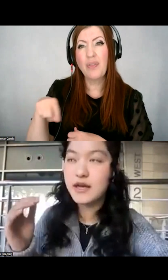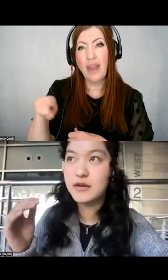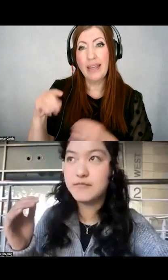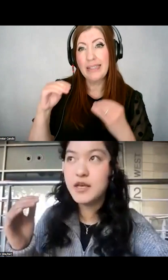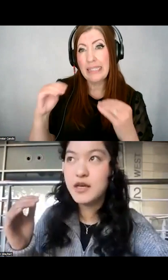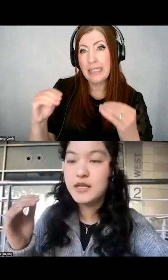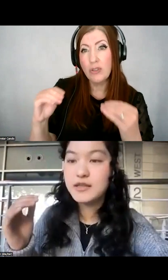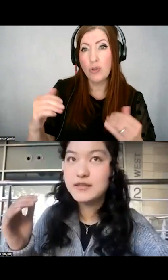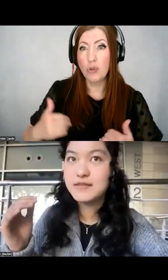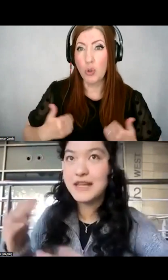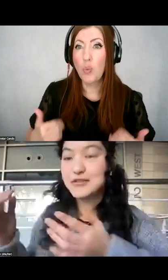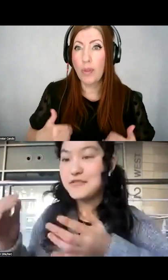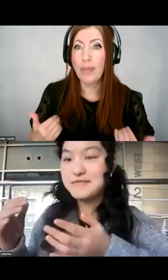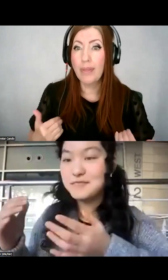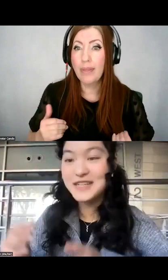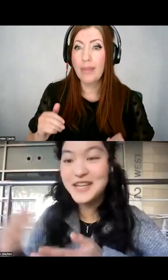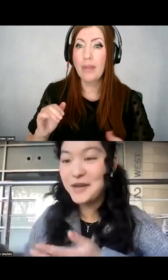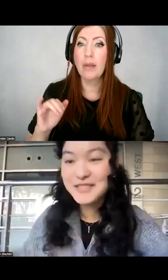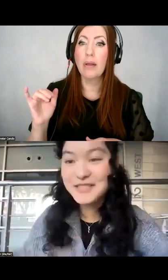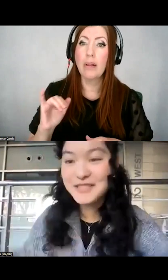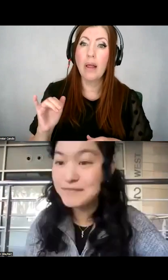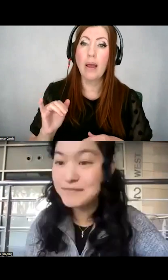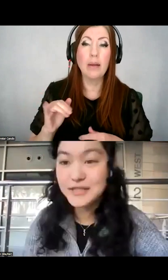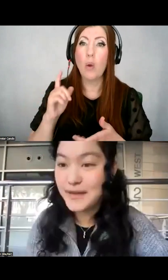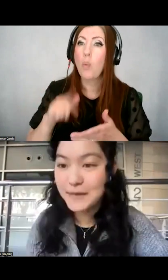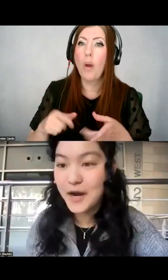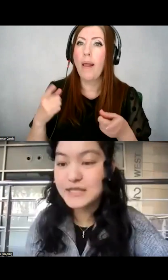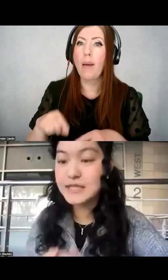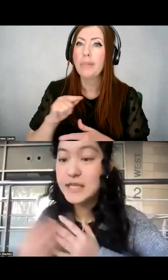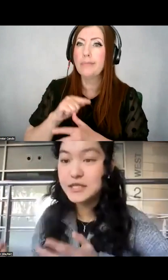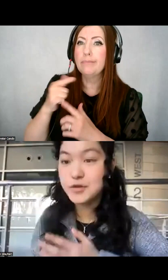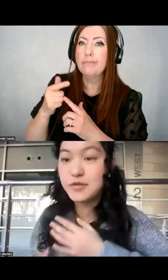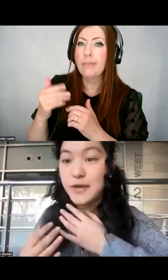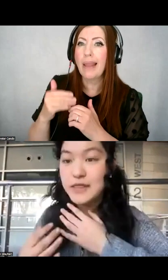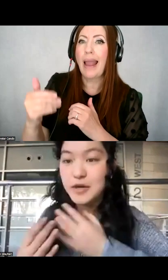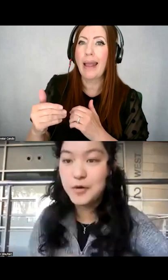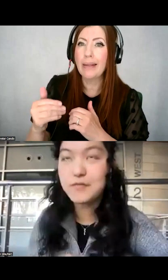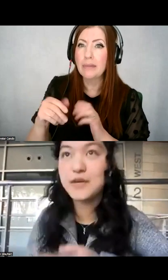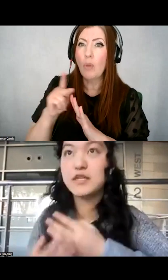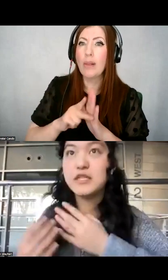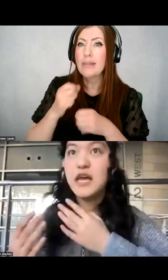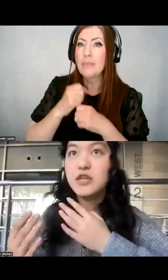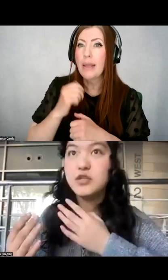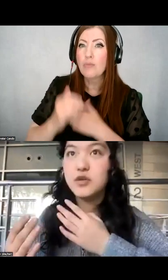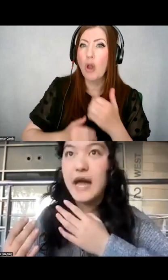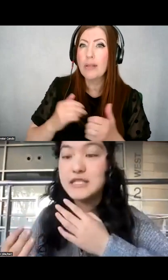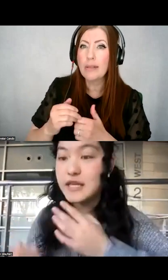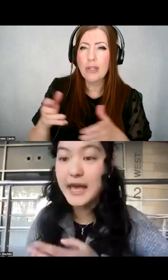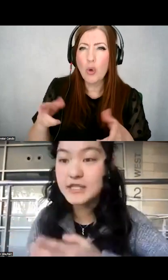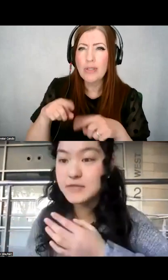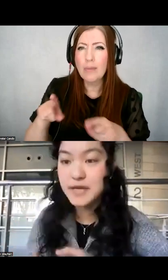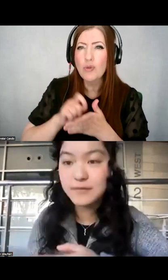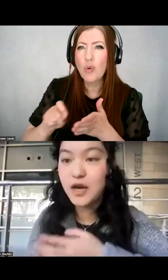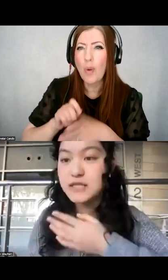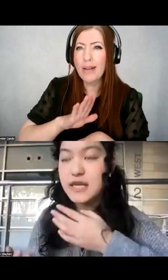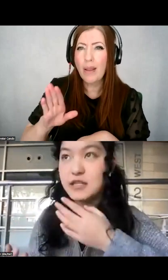youth like sort of what comes next in that policy making process. It teaches youth to write their own bills, to actually